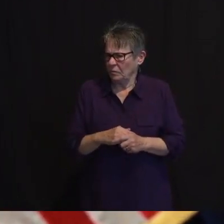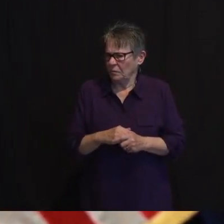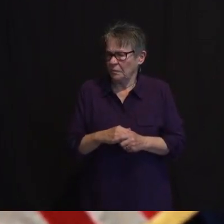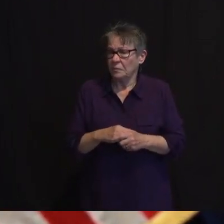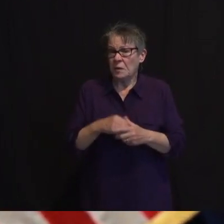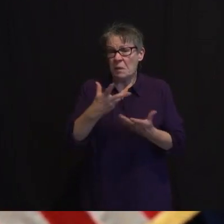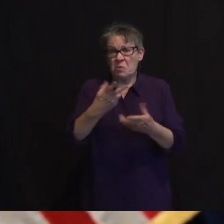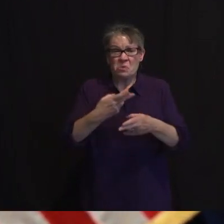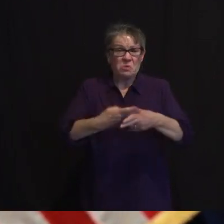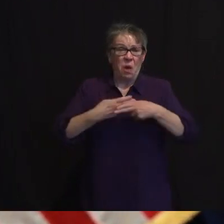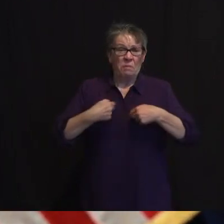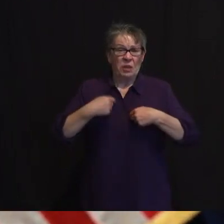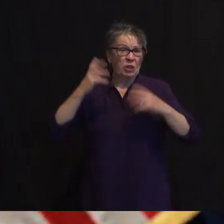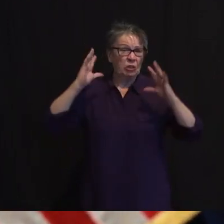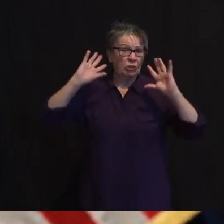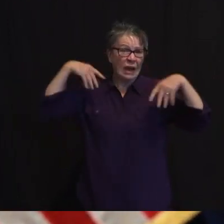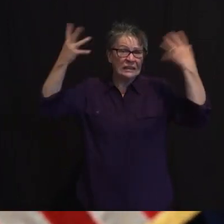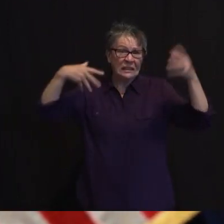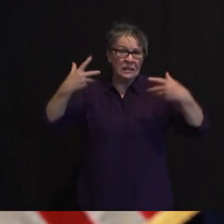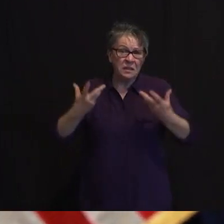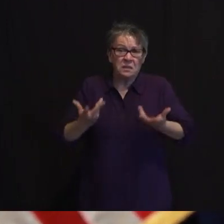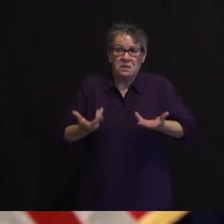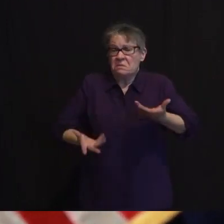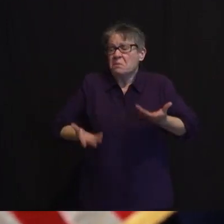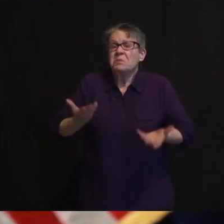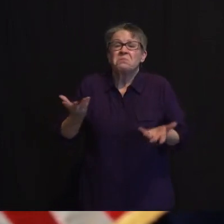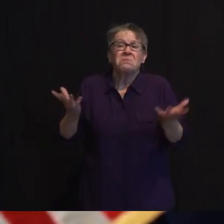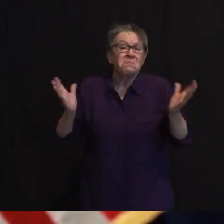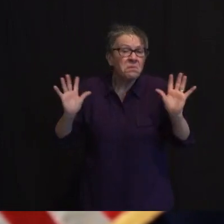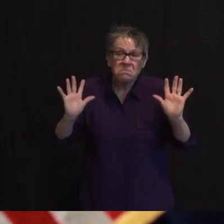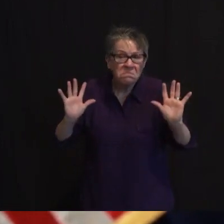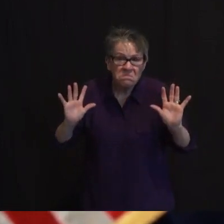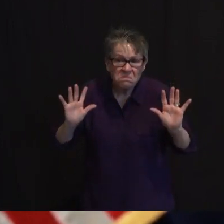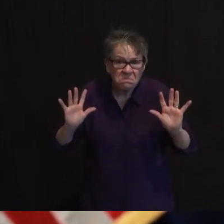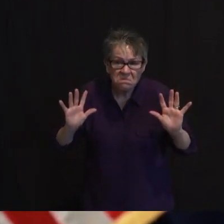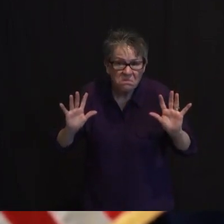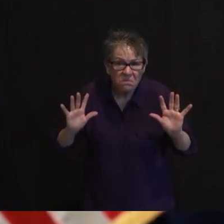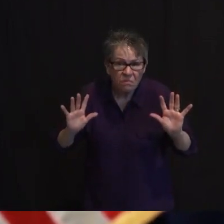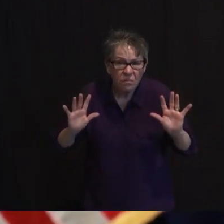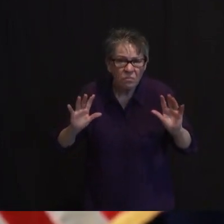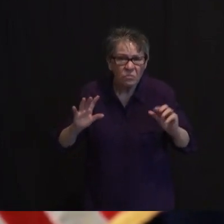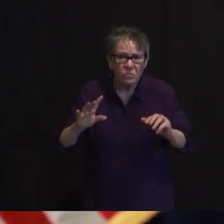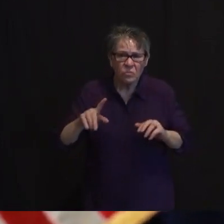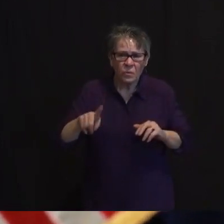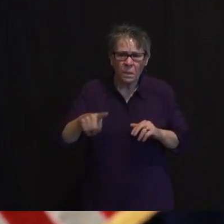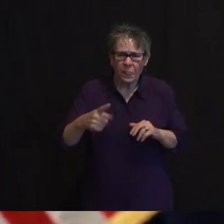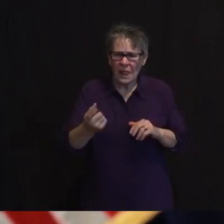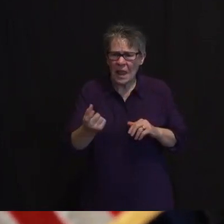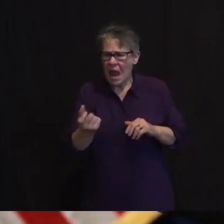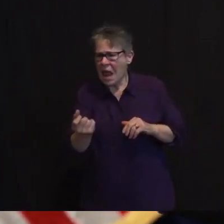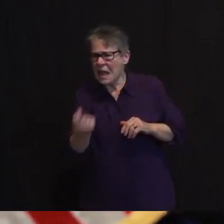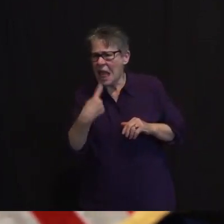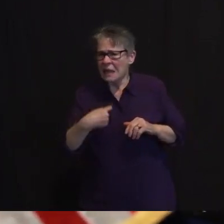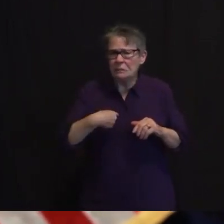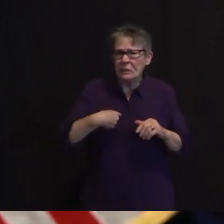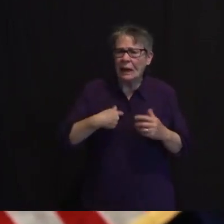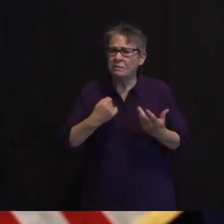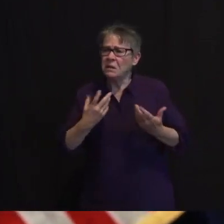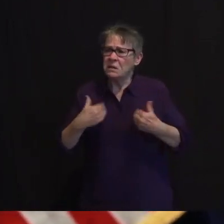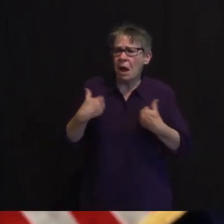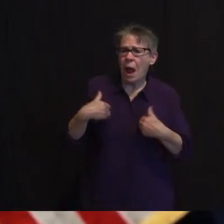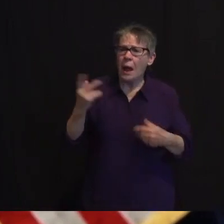following? And you asked the demographic, people in their 20s. I still am petrified of the young person who may